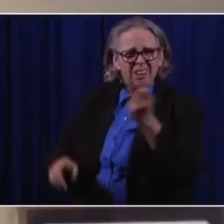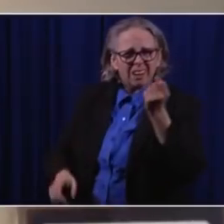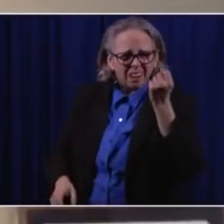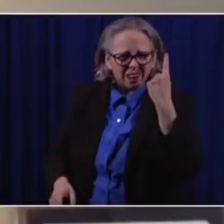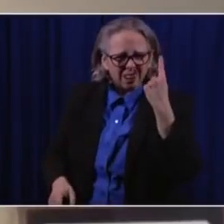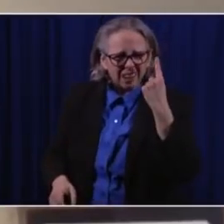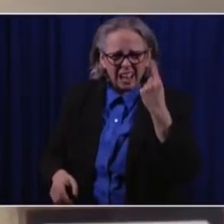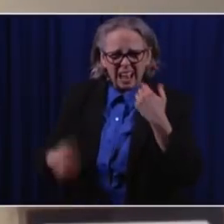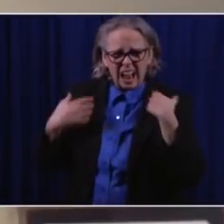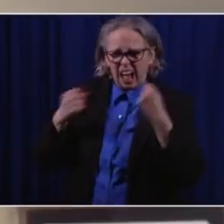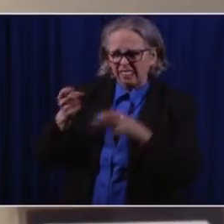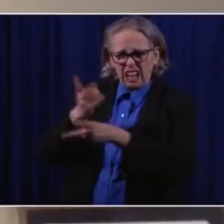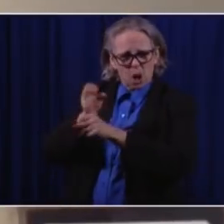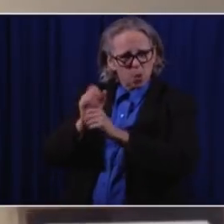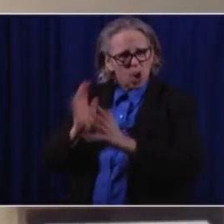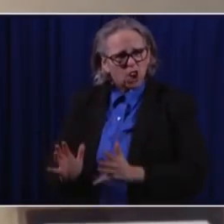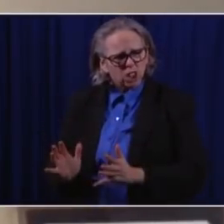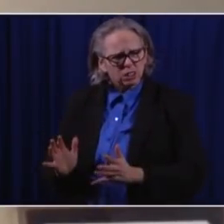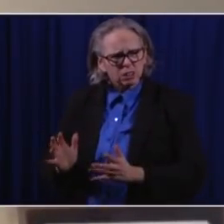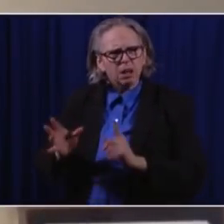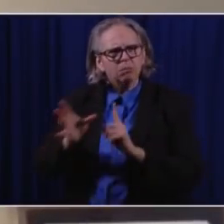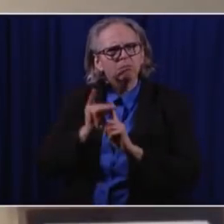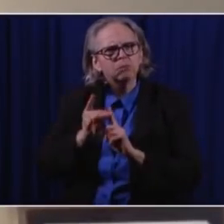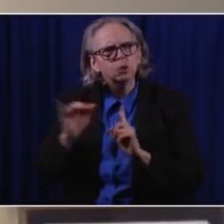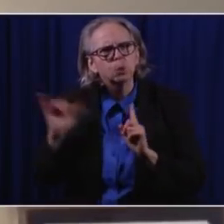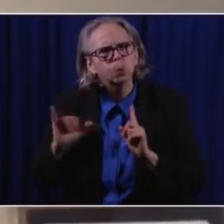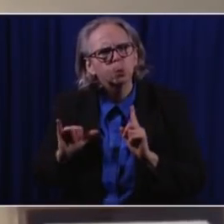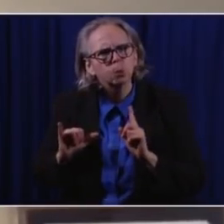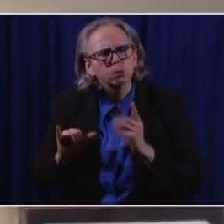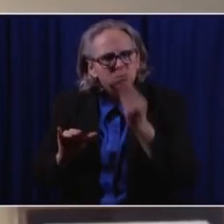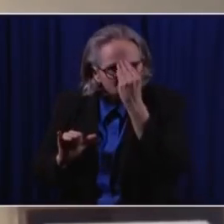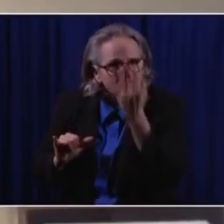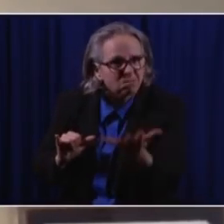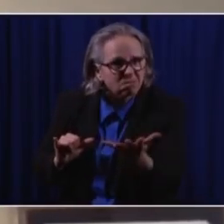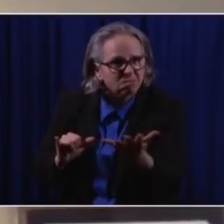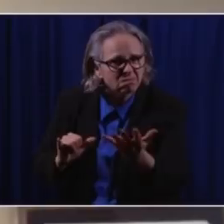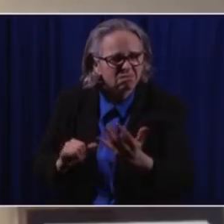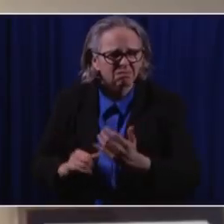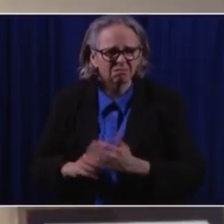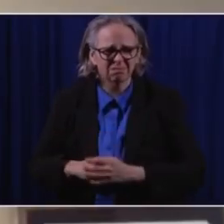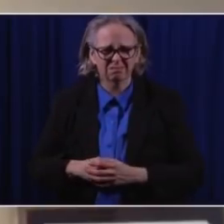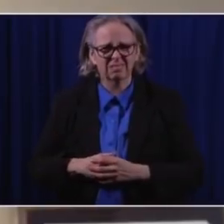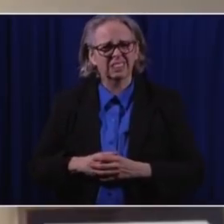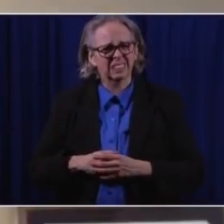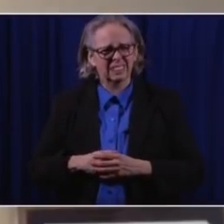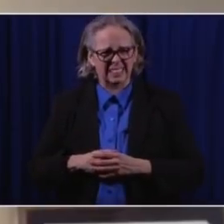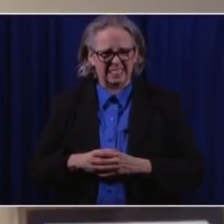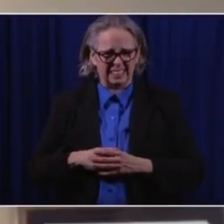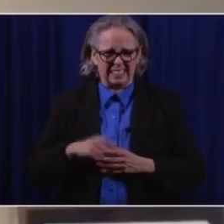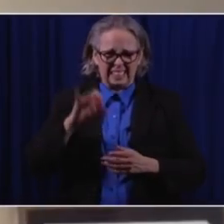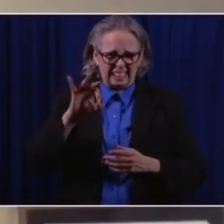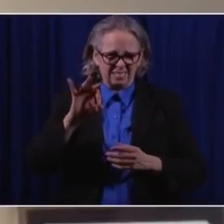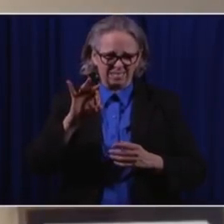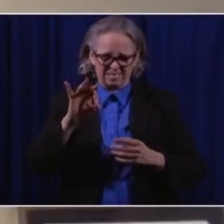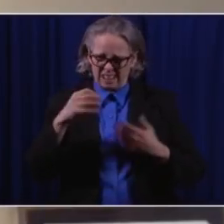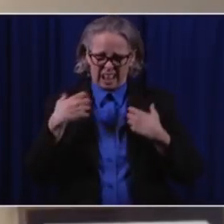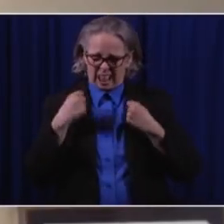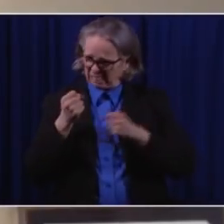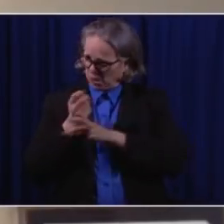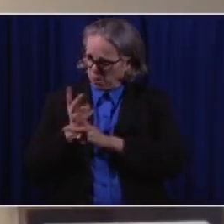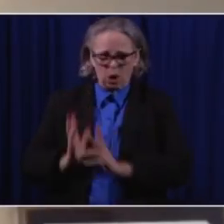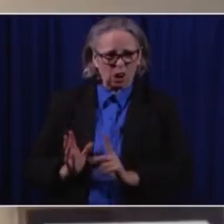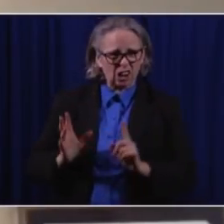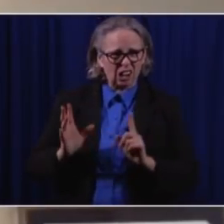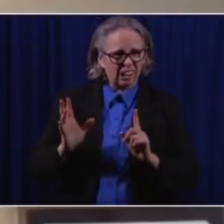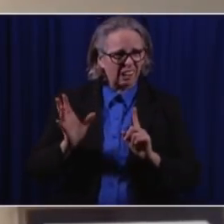our community. COVID patients require a much longer length of stay in the hospital. They get sicker, and healthcare workers have to